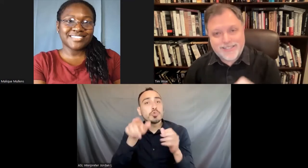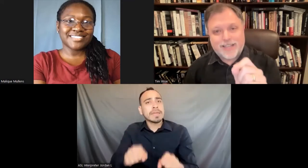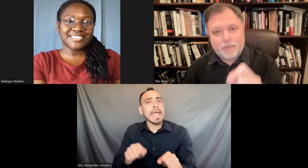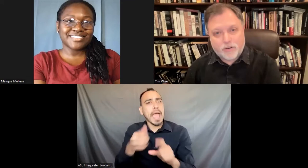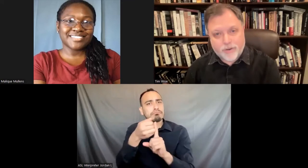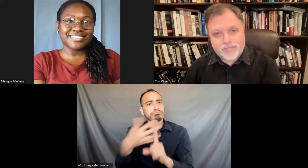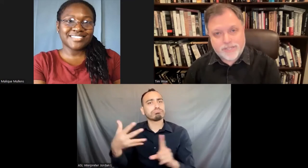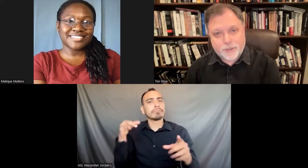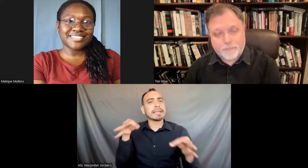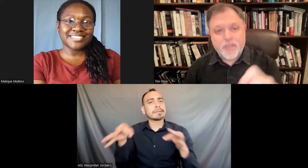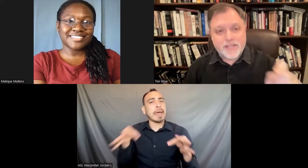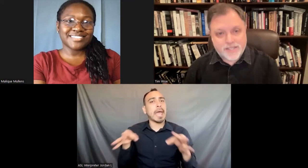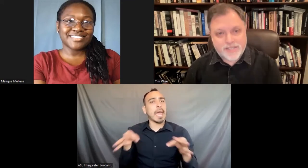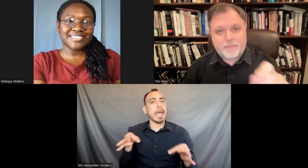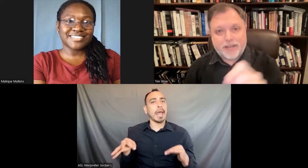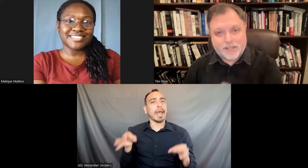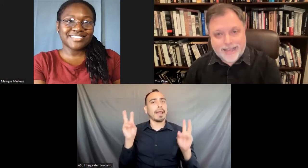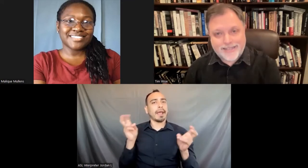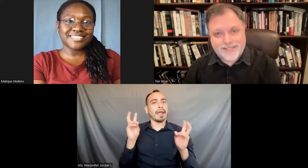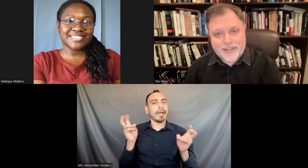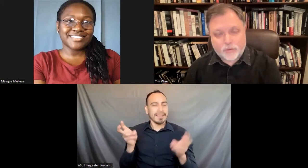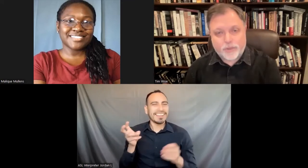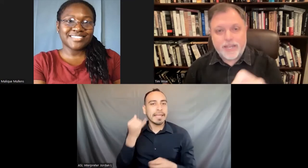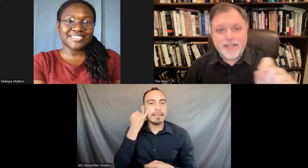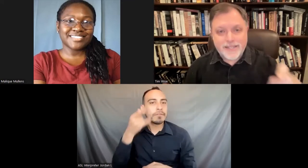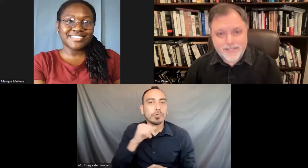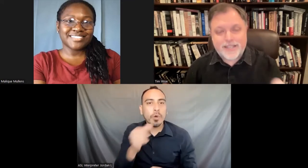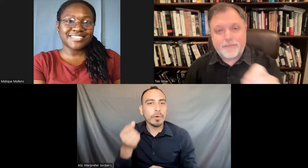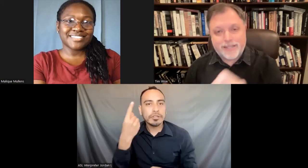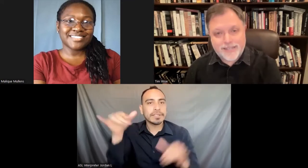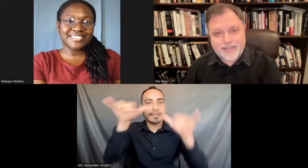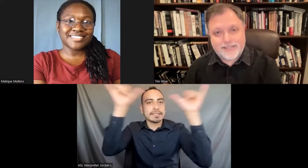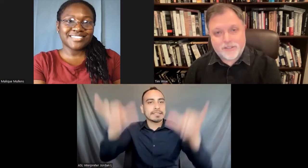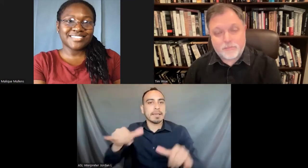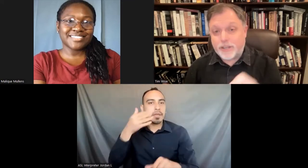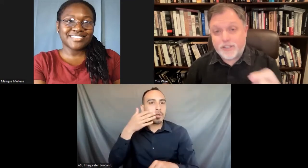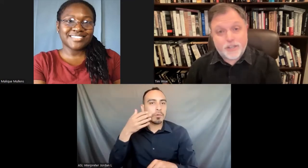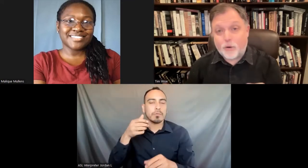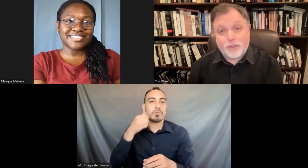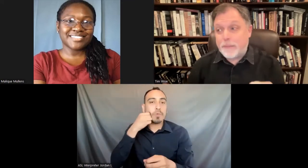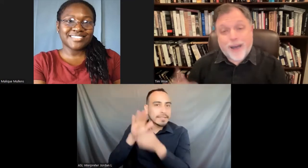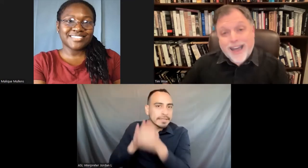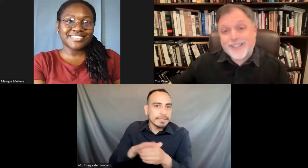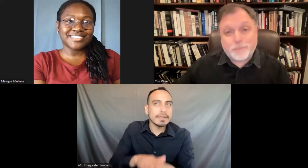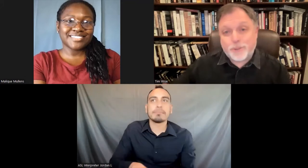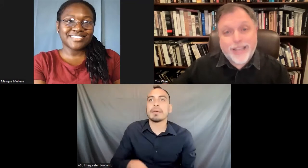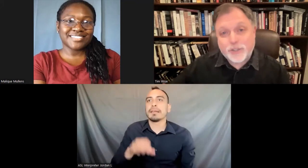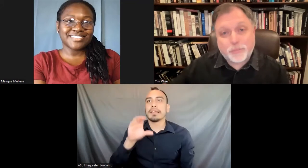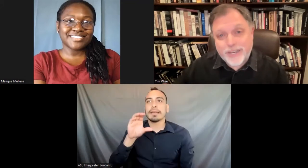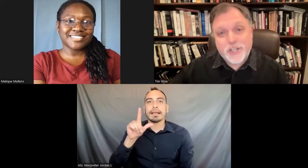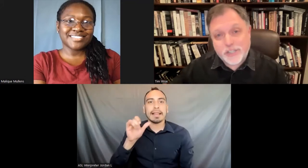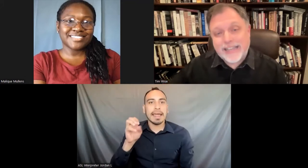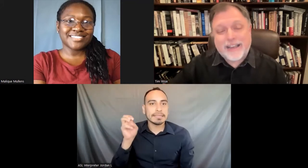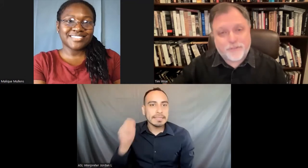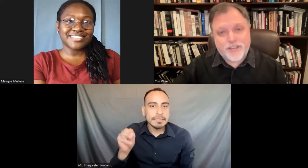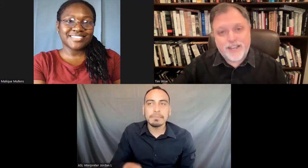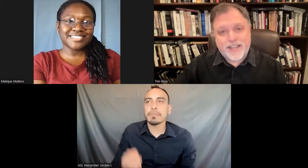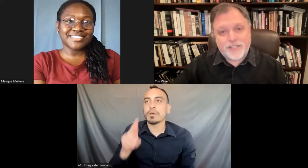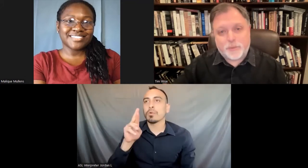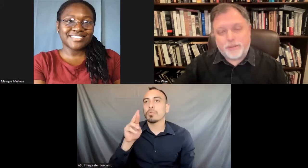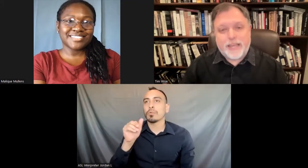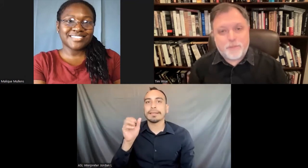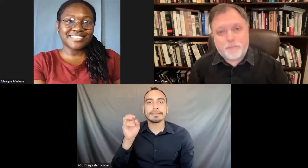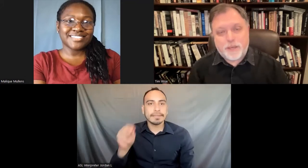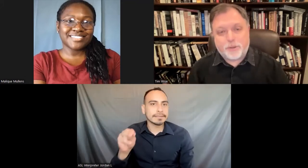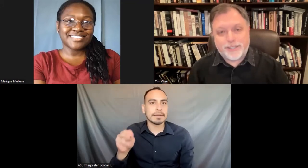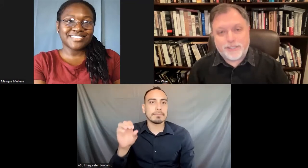understand systemic racism, systemic class inequity, systemic sexism, because the only possible explanation left is